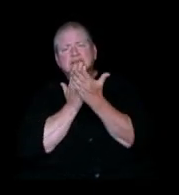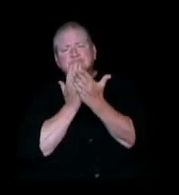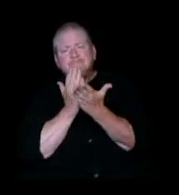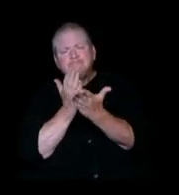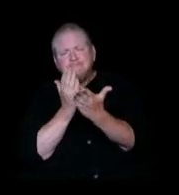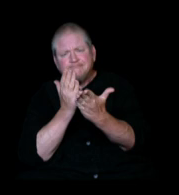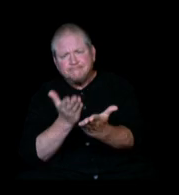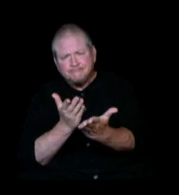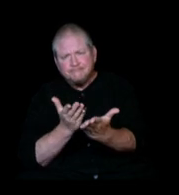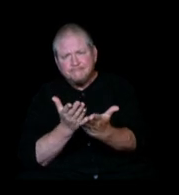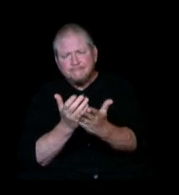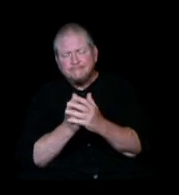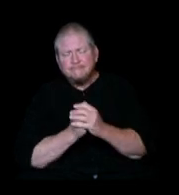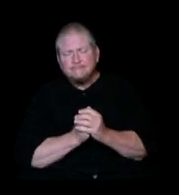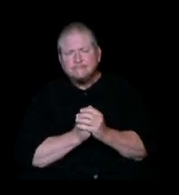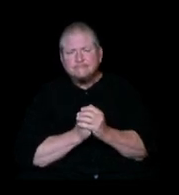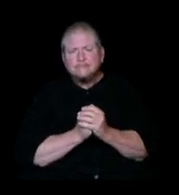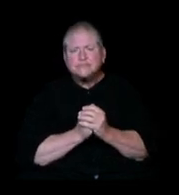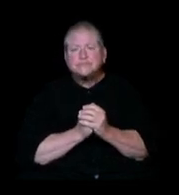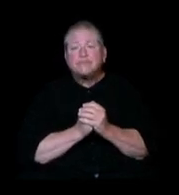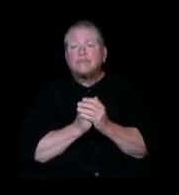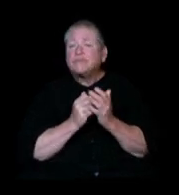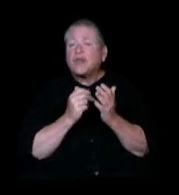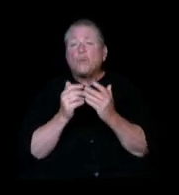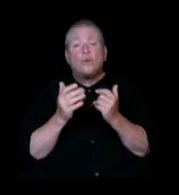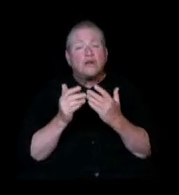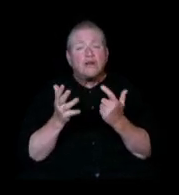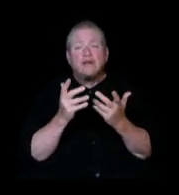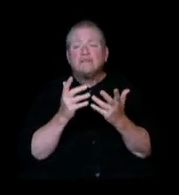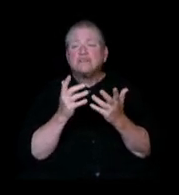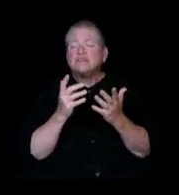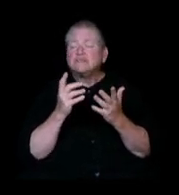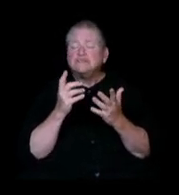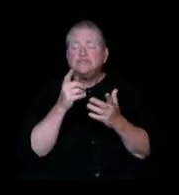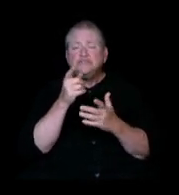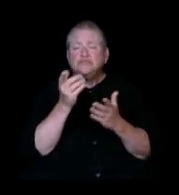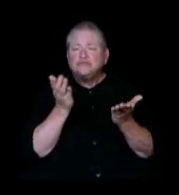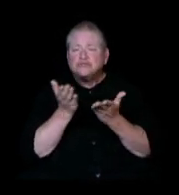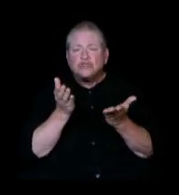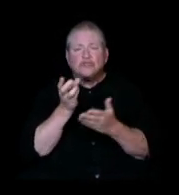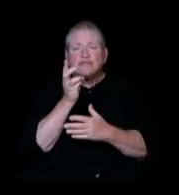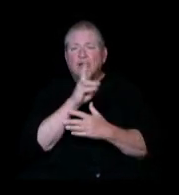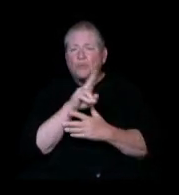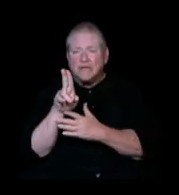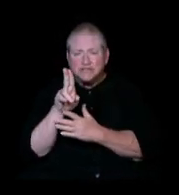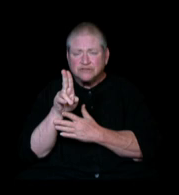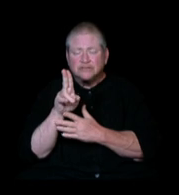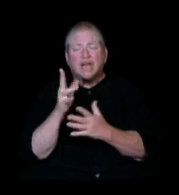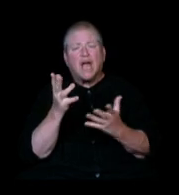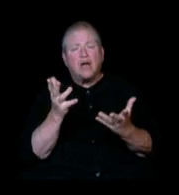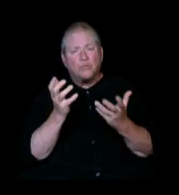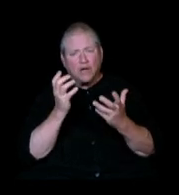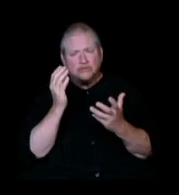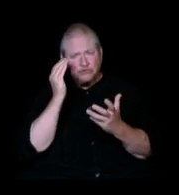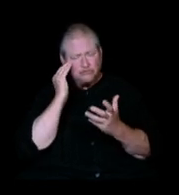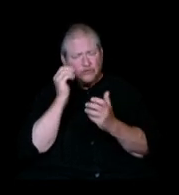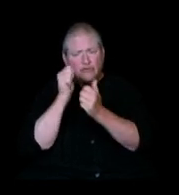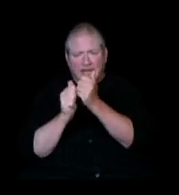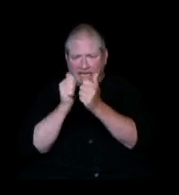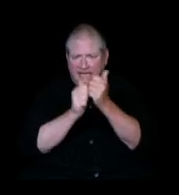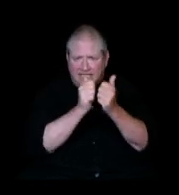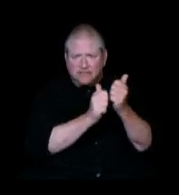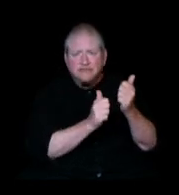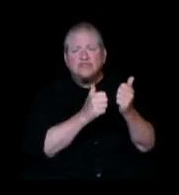gratitude. Wherever and however you serve at Western, I want you to know that every one of you makes a